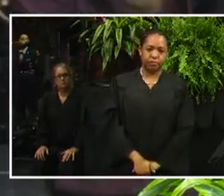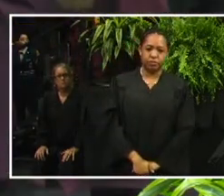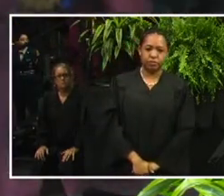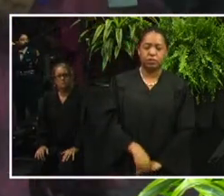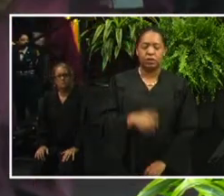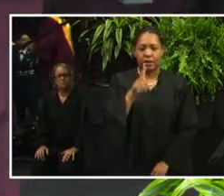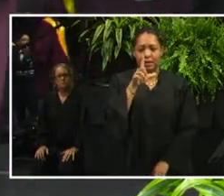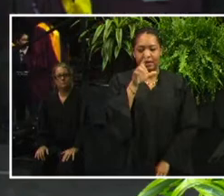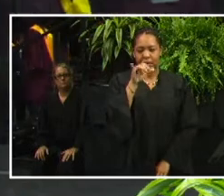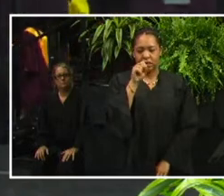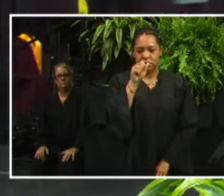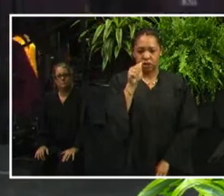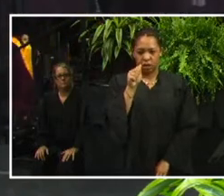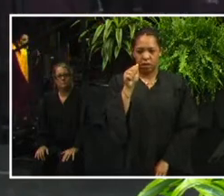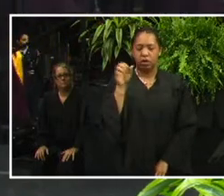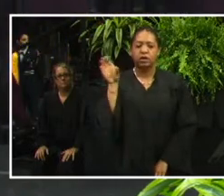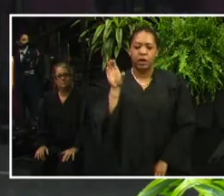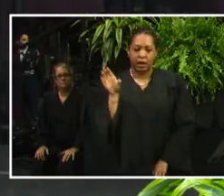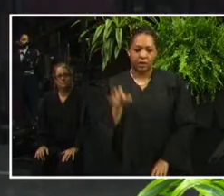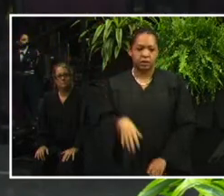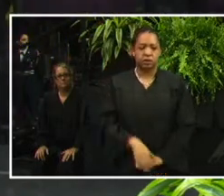Letha Molina Perez.